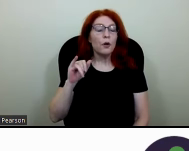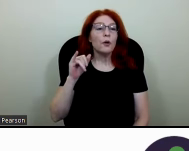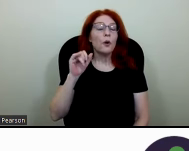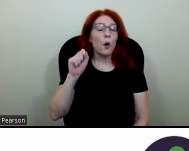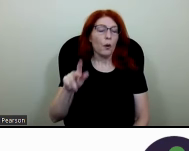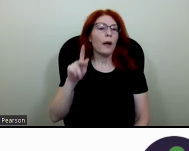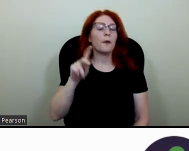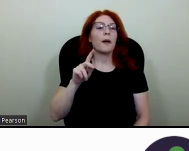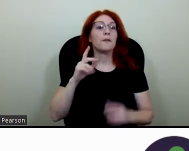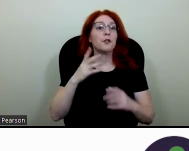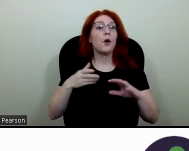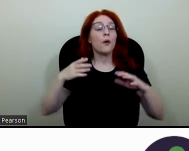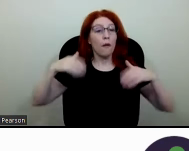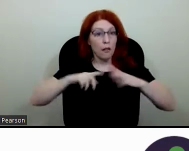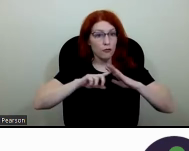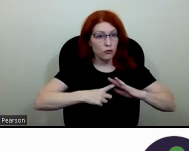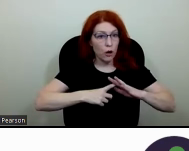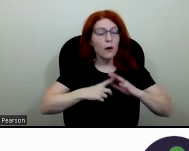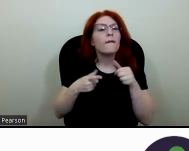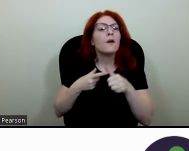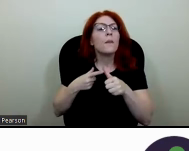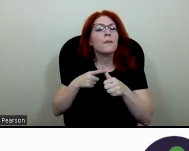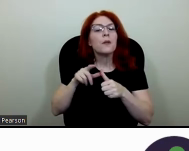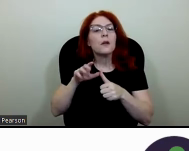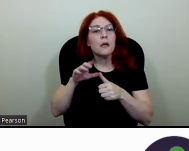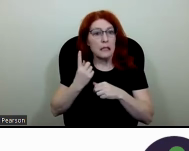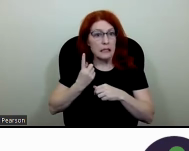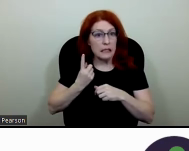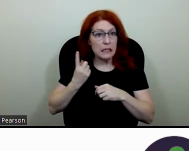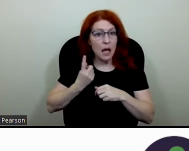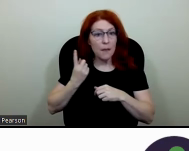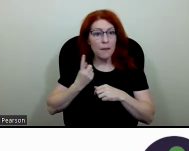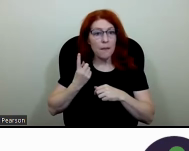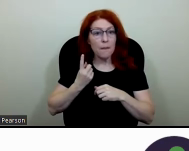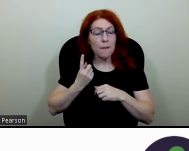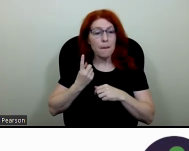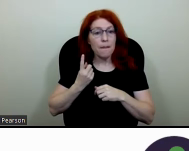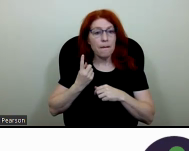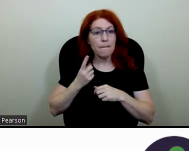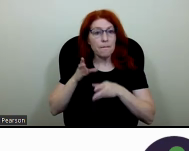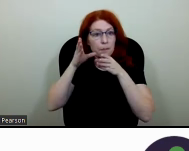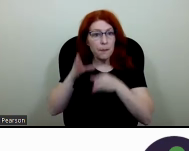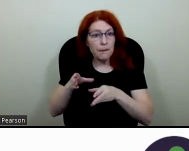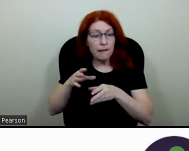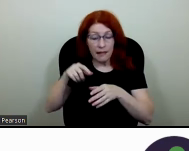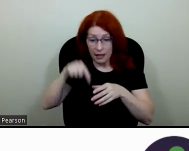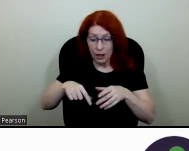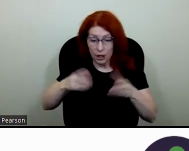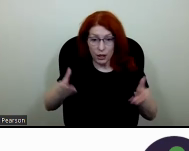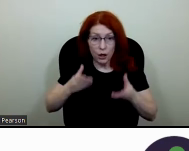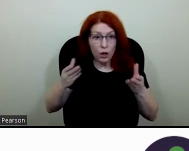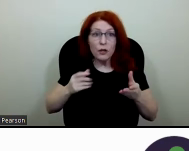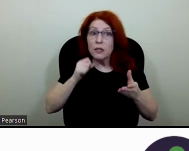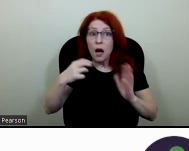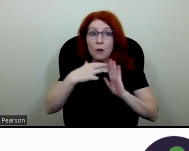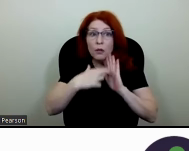started, is there anyone uh, on this training, at this training today that's not